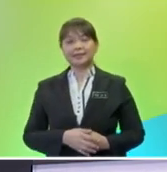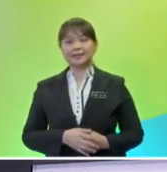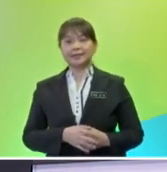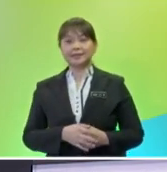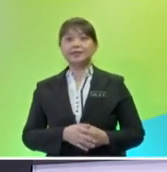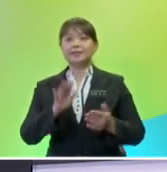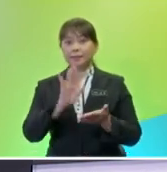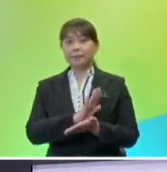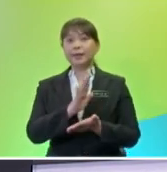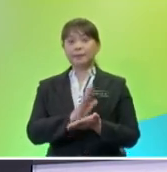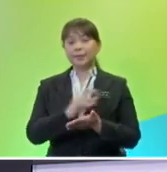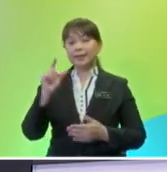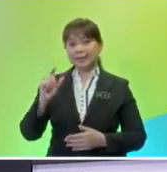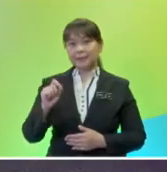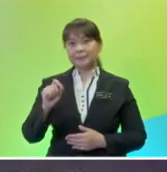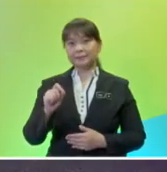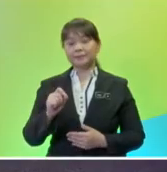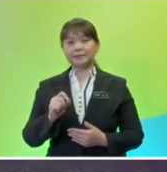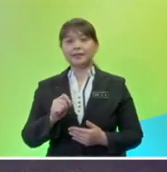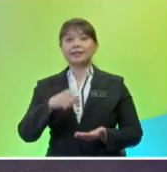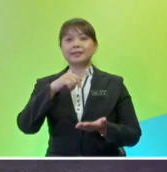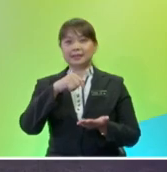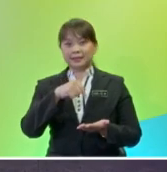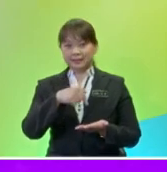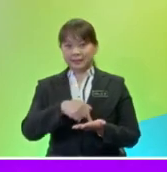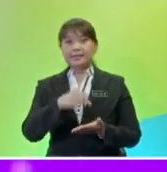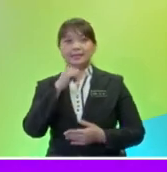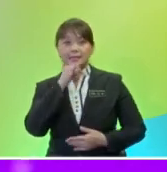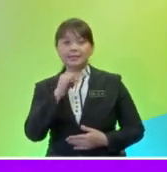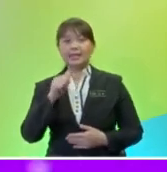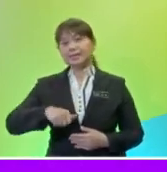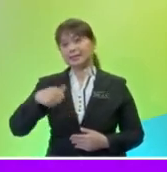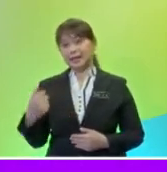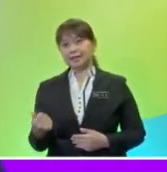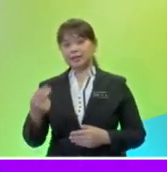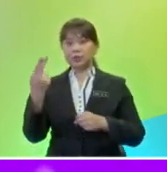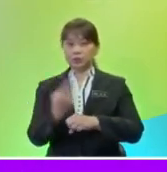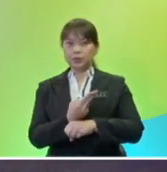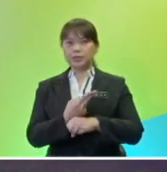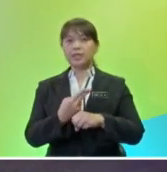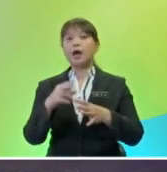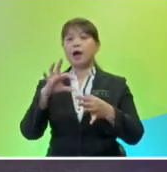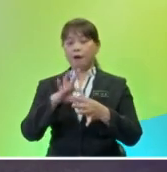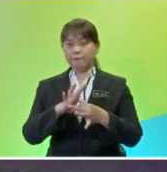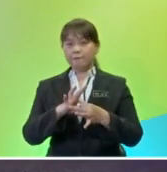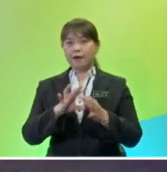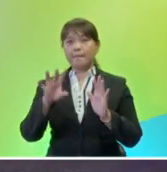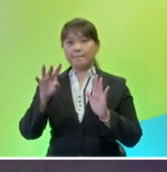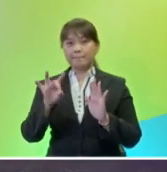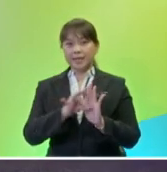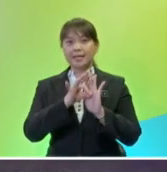Paperclip. So you can see this is another use of magnets. Okay. All right. They do attract magnets. Yay.